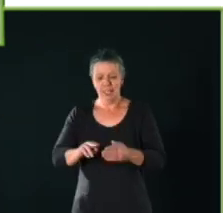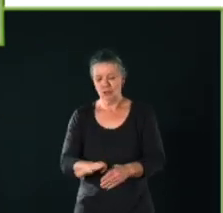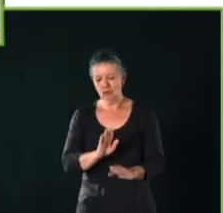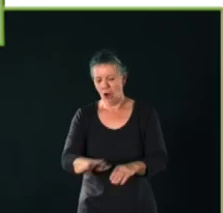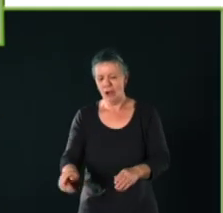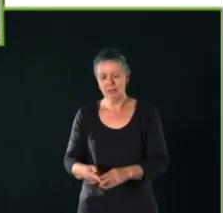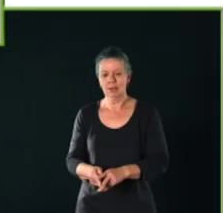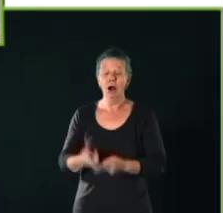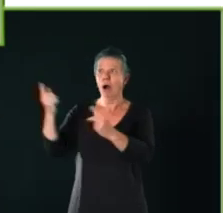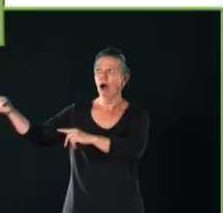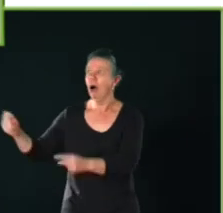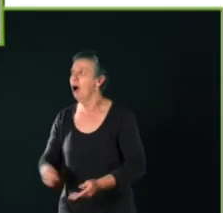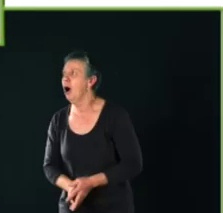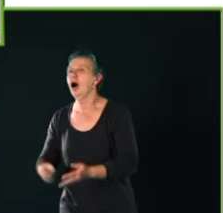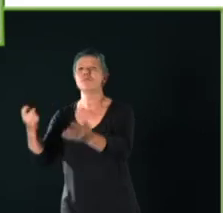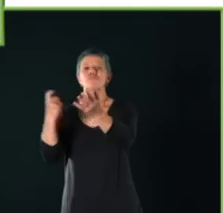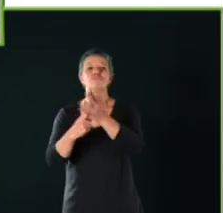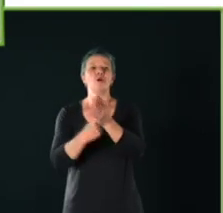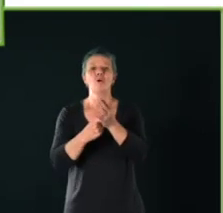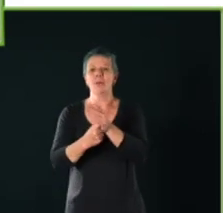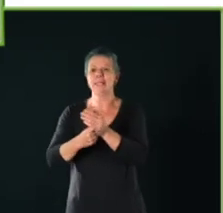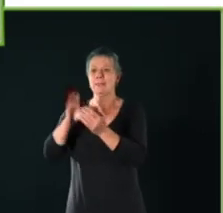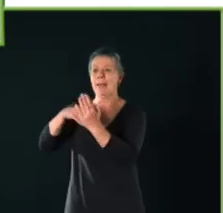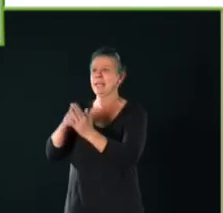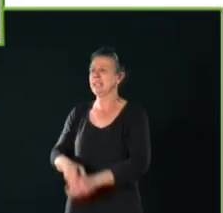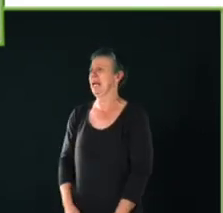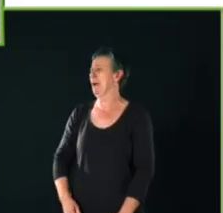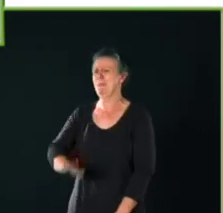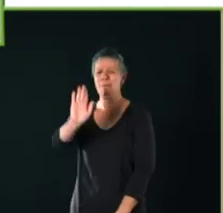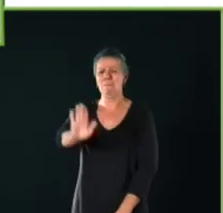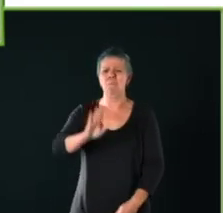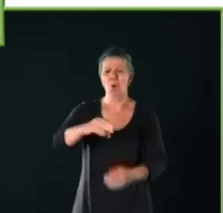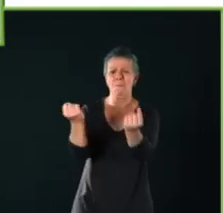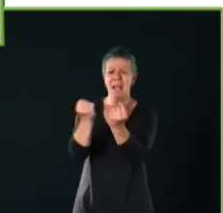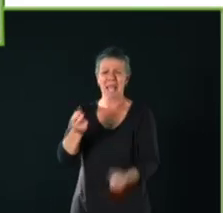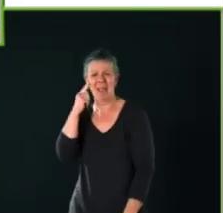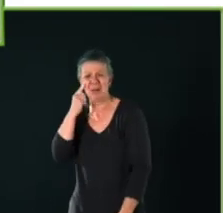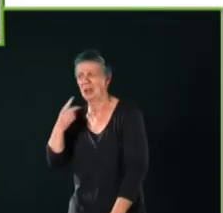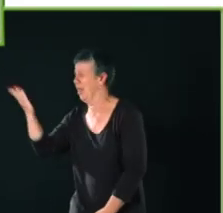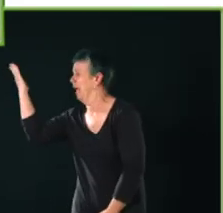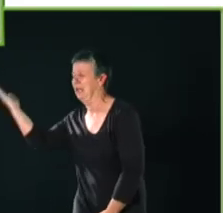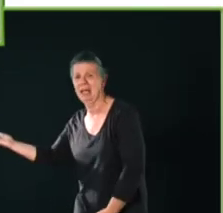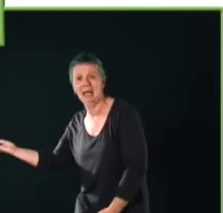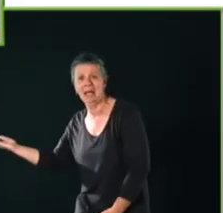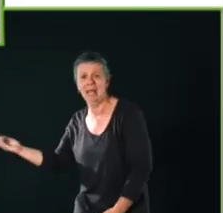them. Oh, now this one, The Descent from the Cross by Peter Paul Rubens. The poor bugger. Look at that.